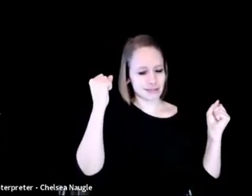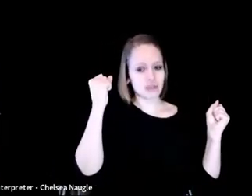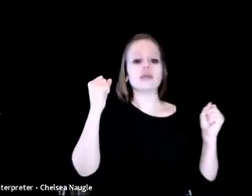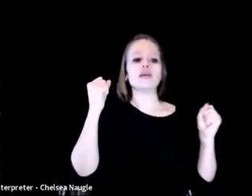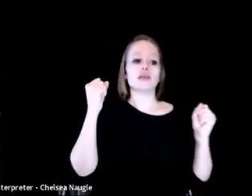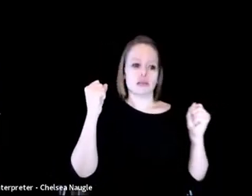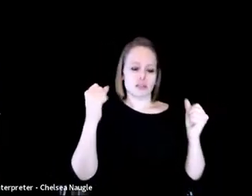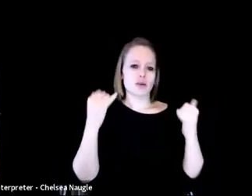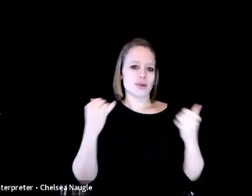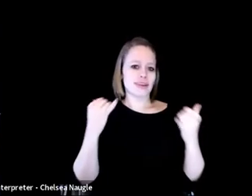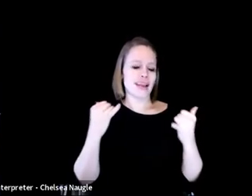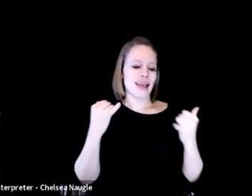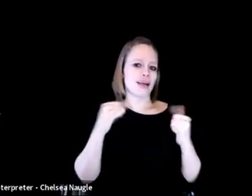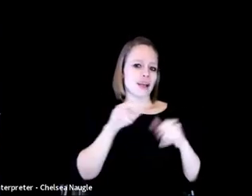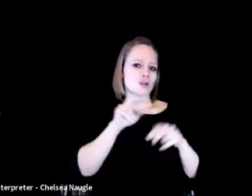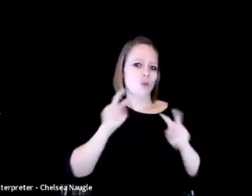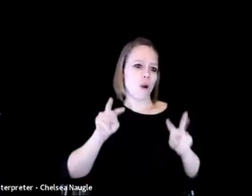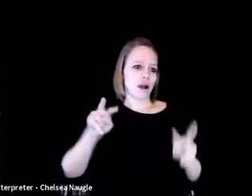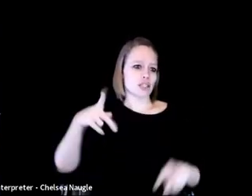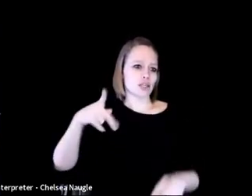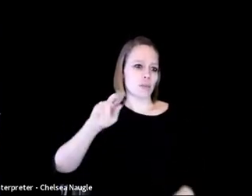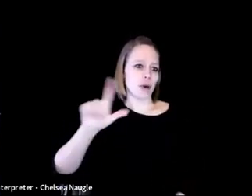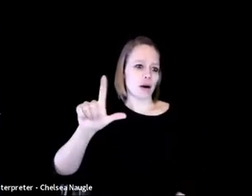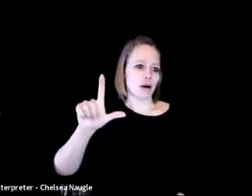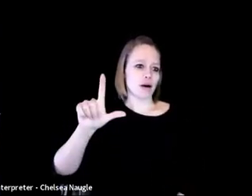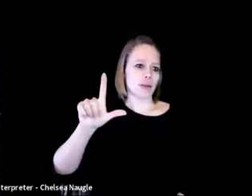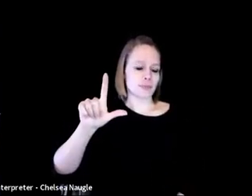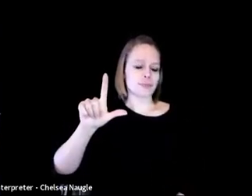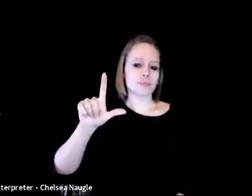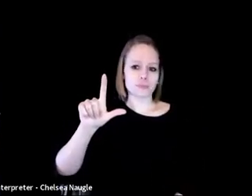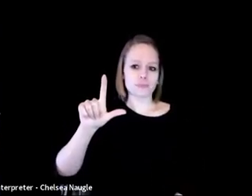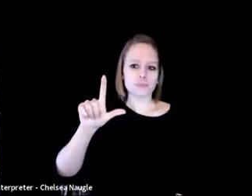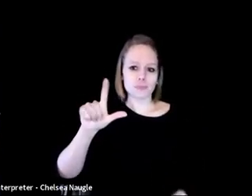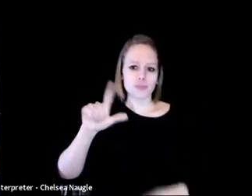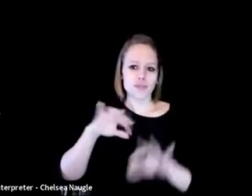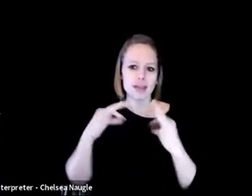let's learn about Paul's family and Paul.